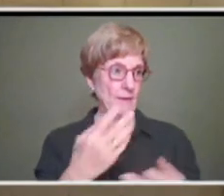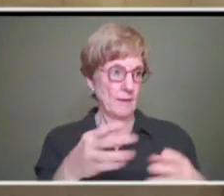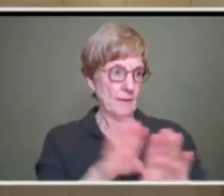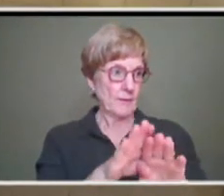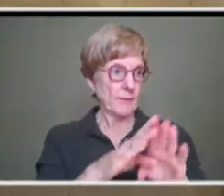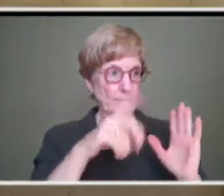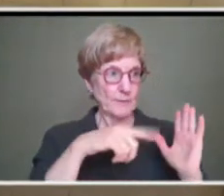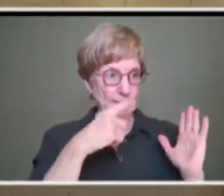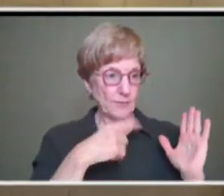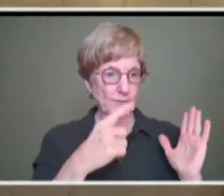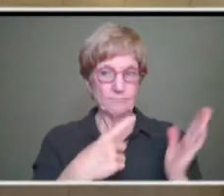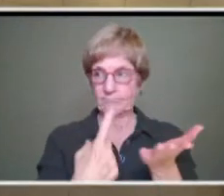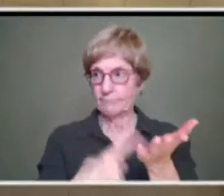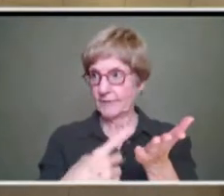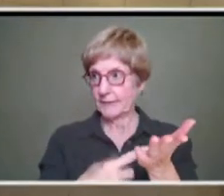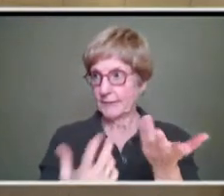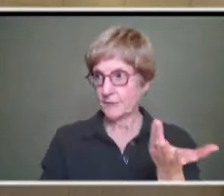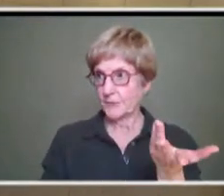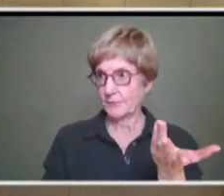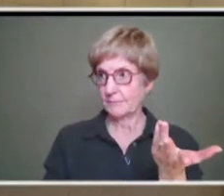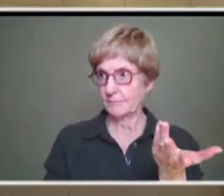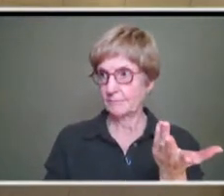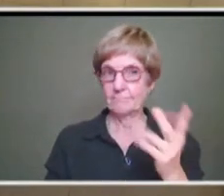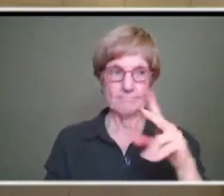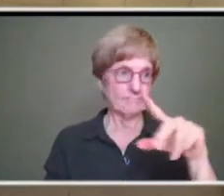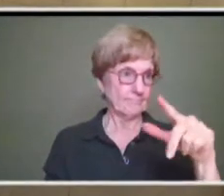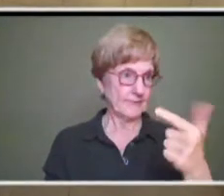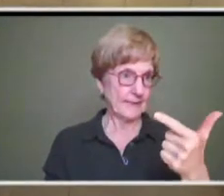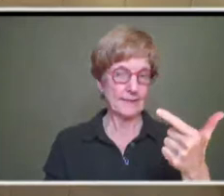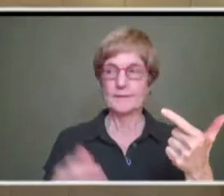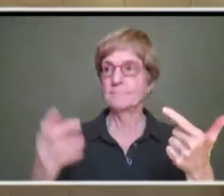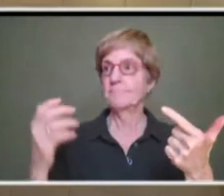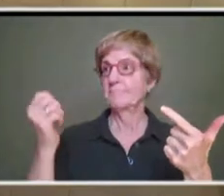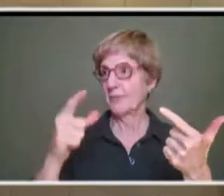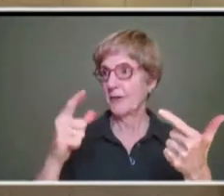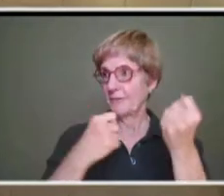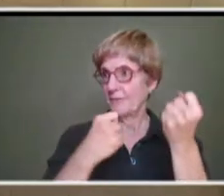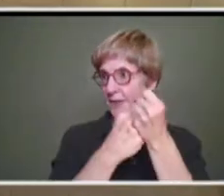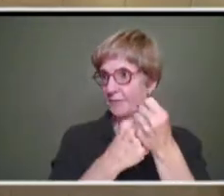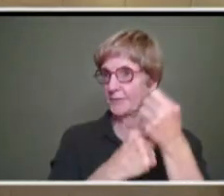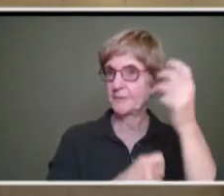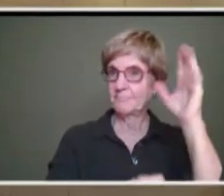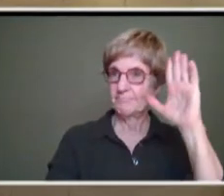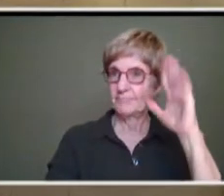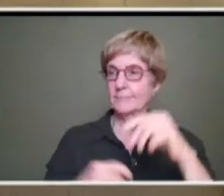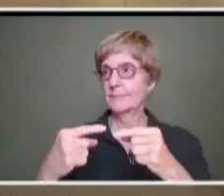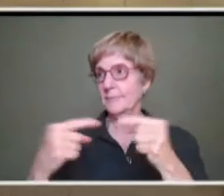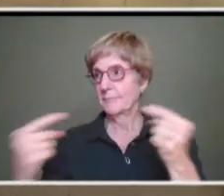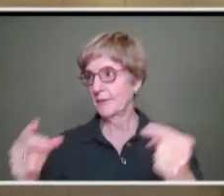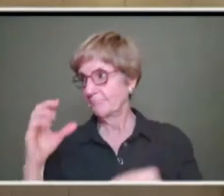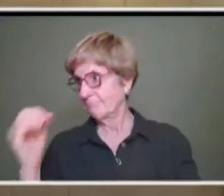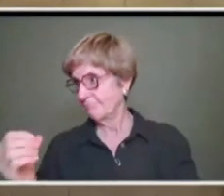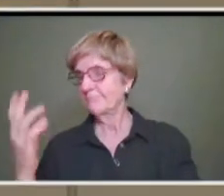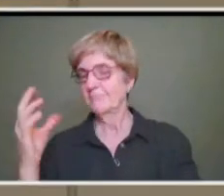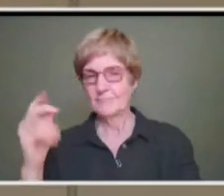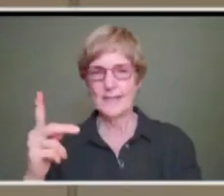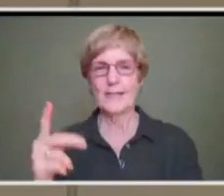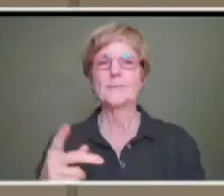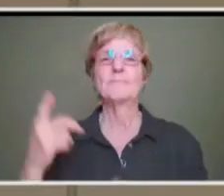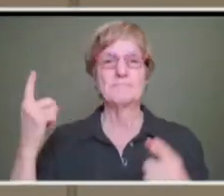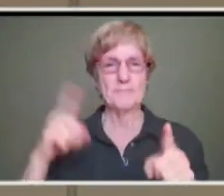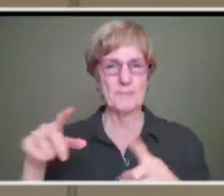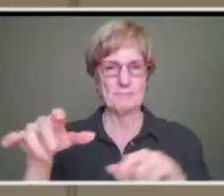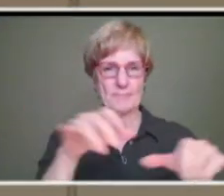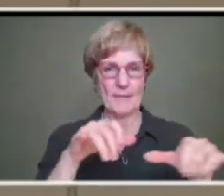any discussion on that motion that's from Maine probably second here are none all in favor raise your hand any opposed say aye no no that motion is unanimous